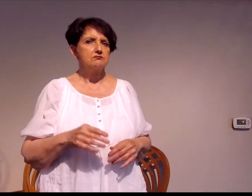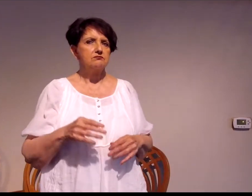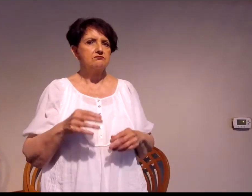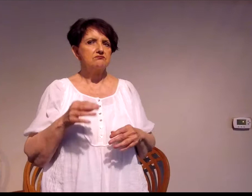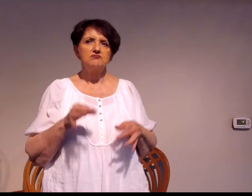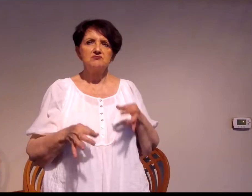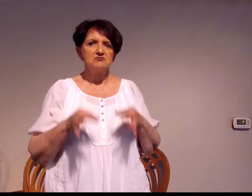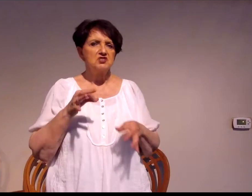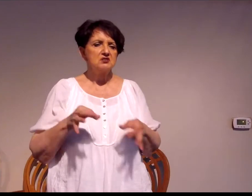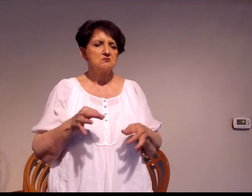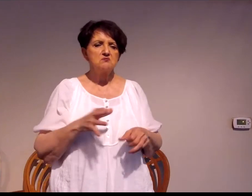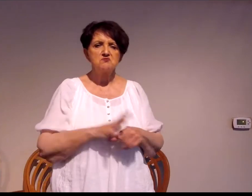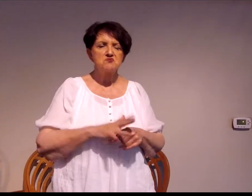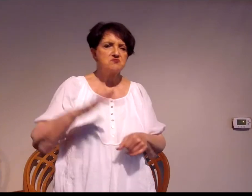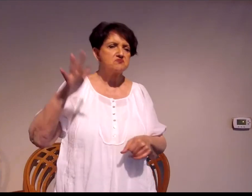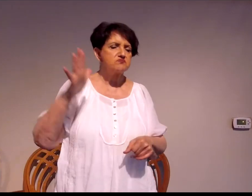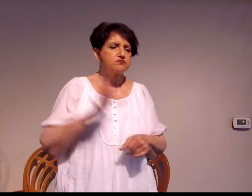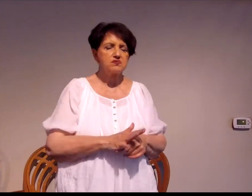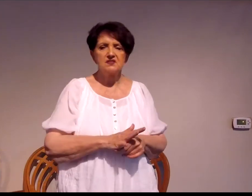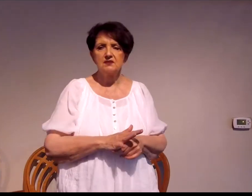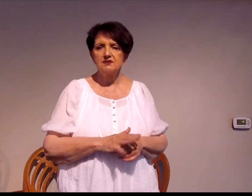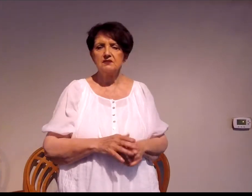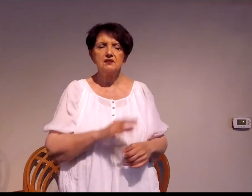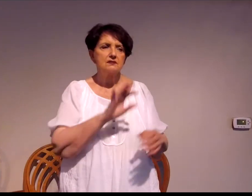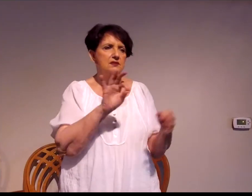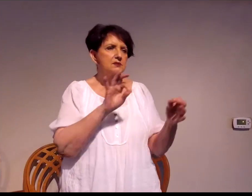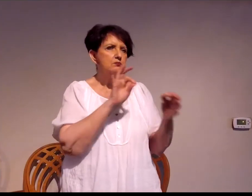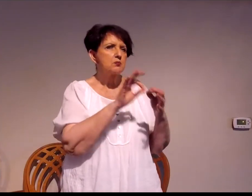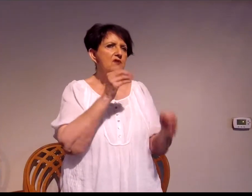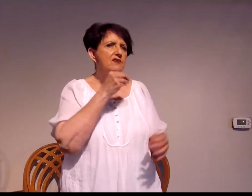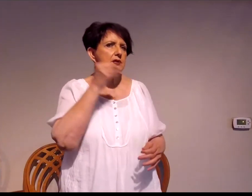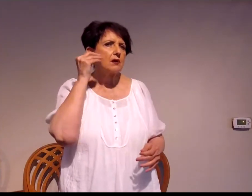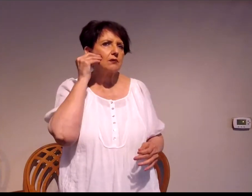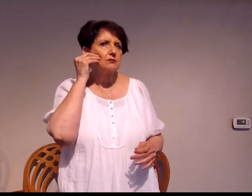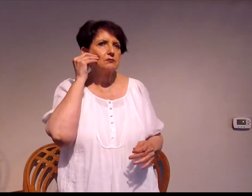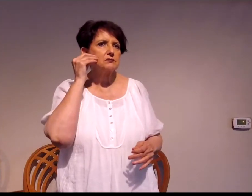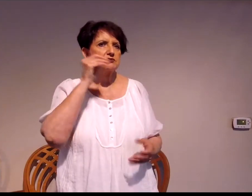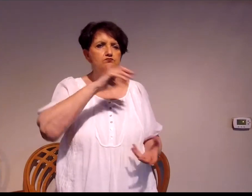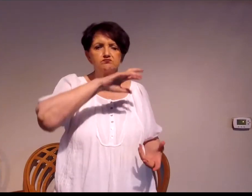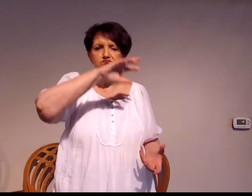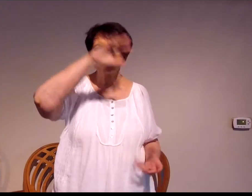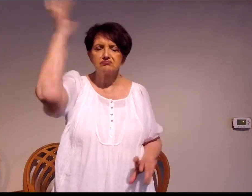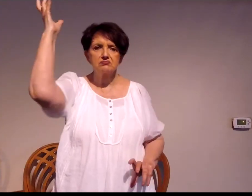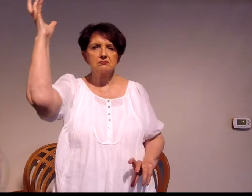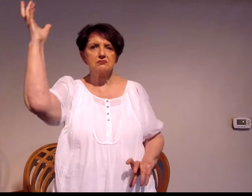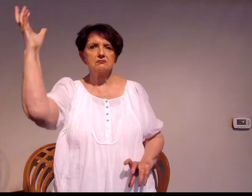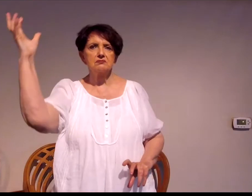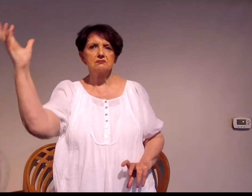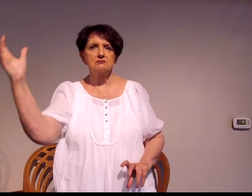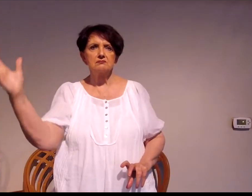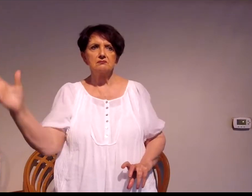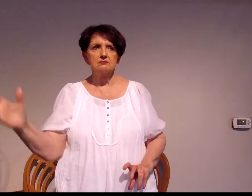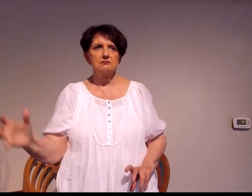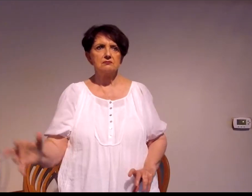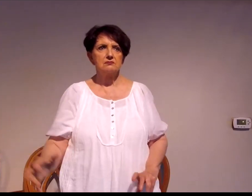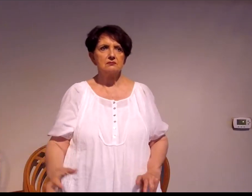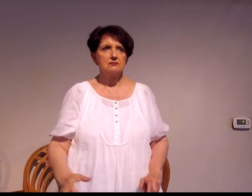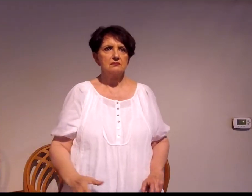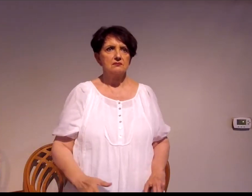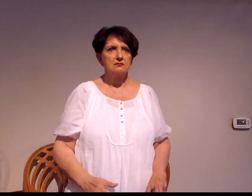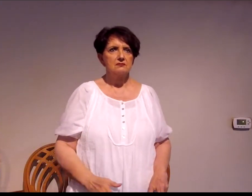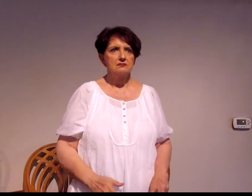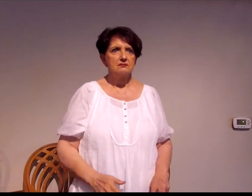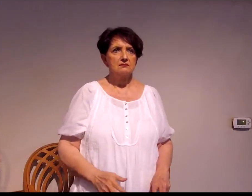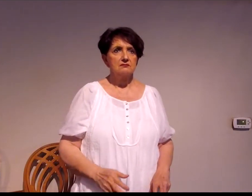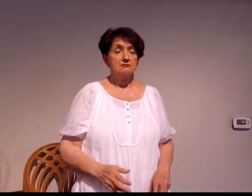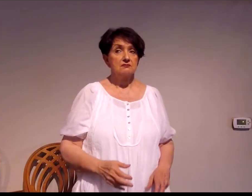I was enraged that this perfect home had just got obliterated. You see, there have been moments,